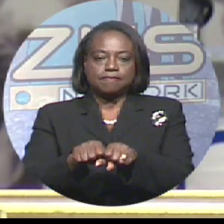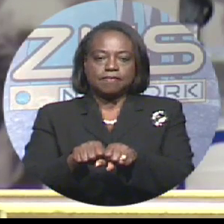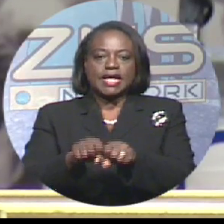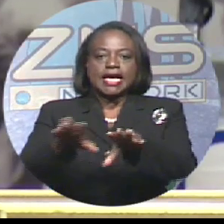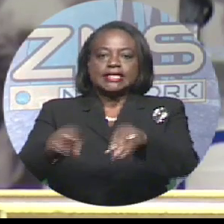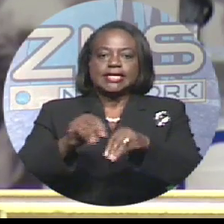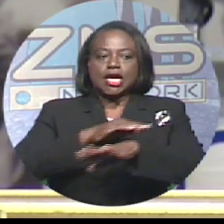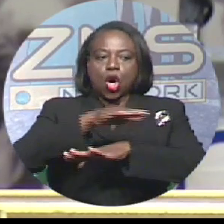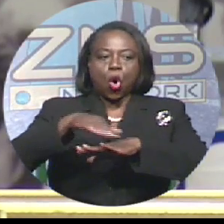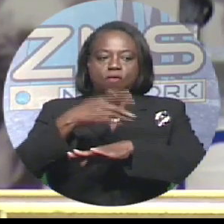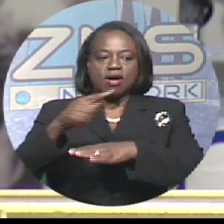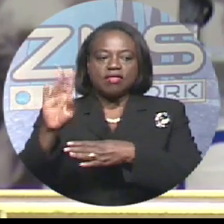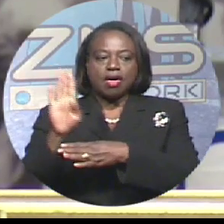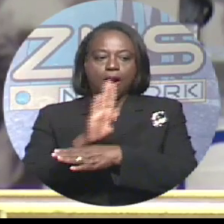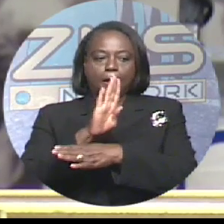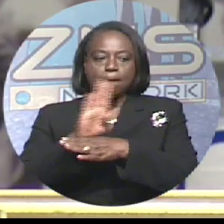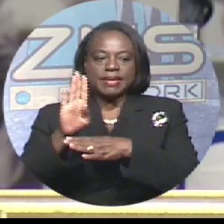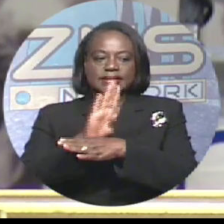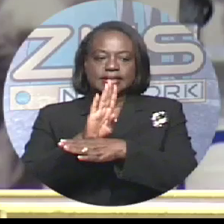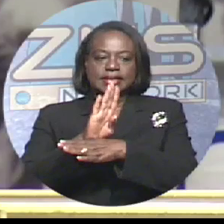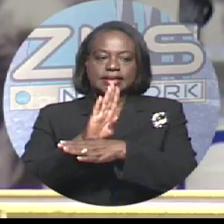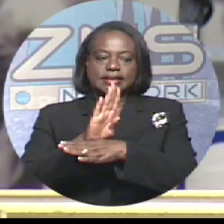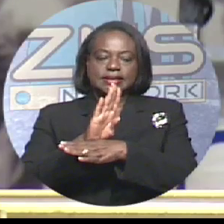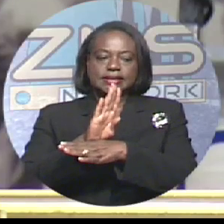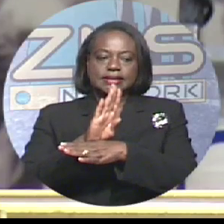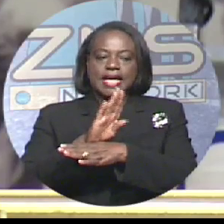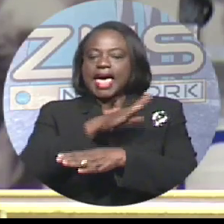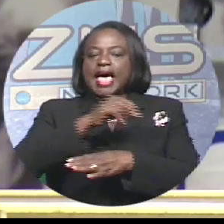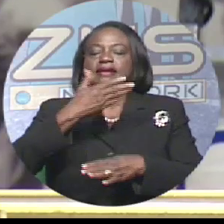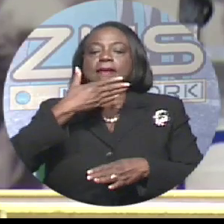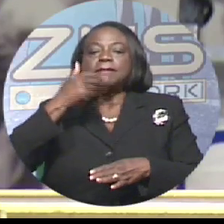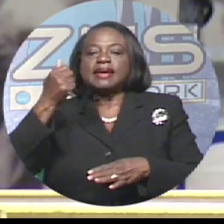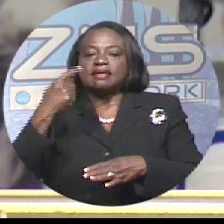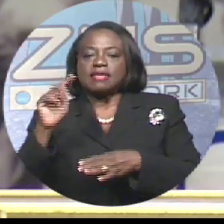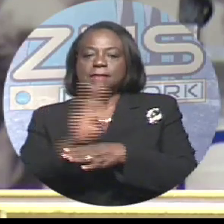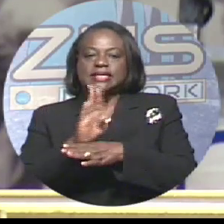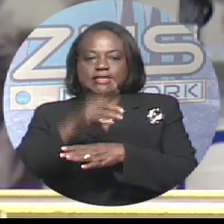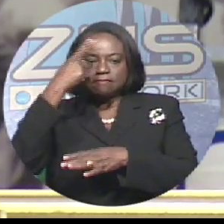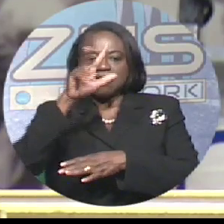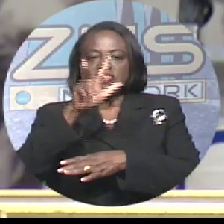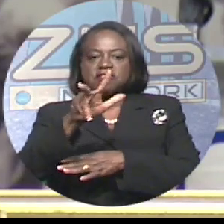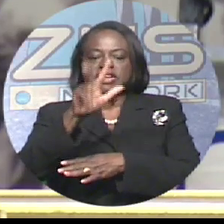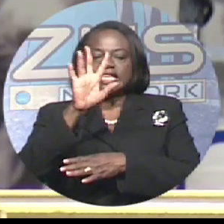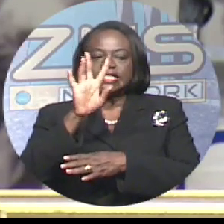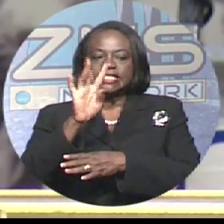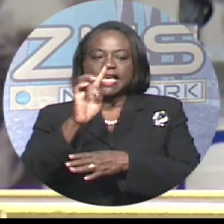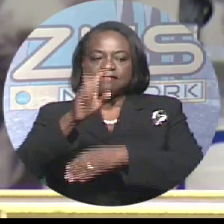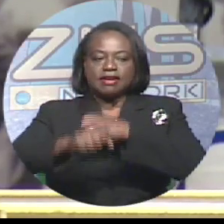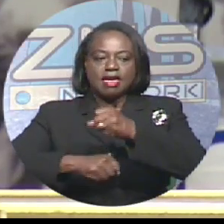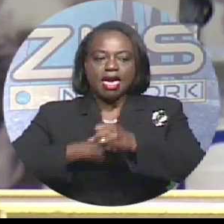take over the business, and develop the business for 37 years.